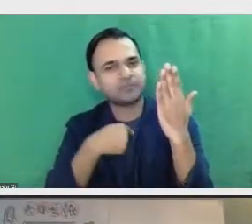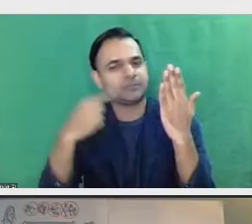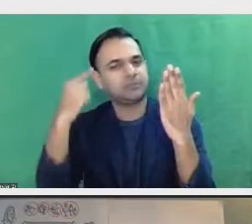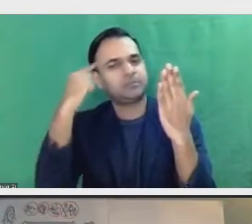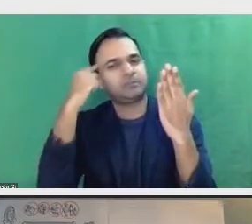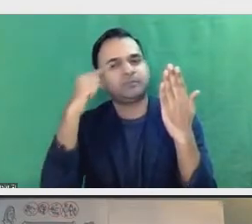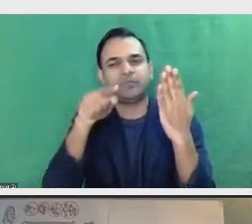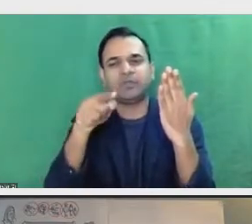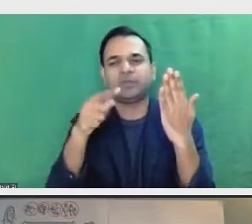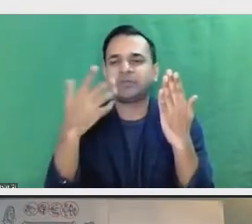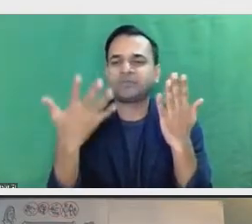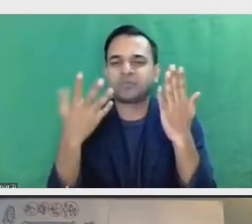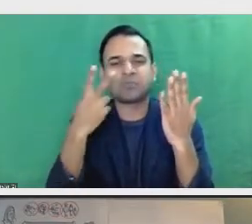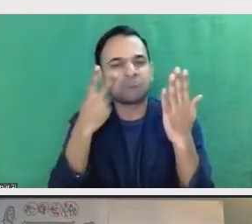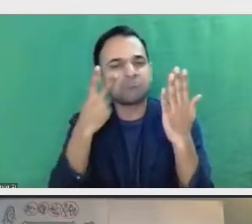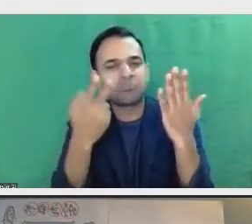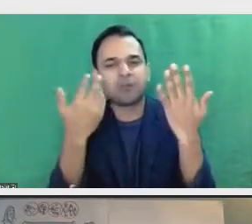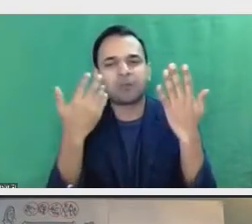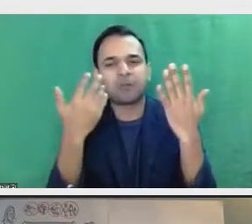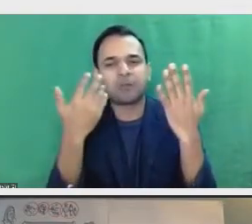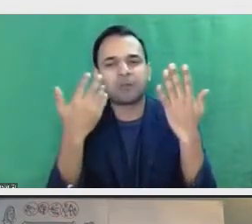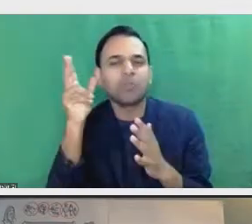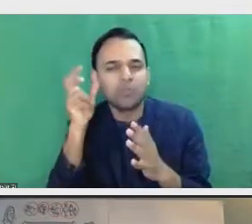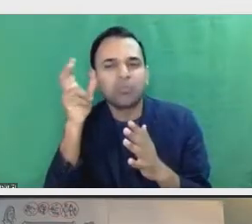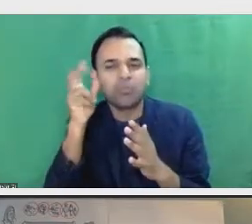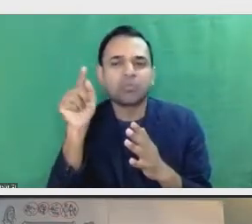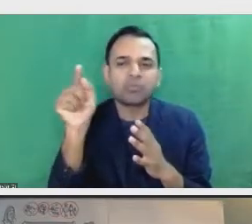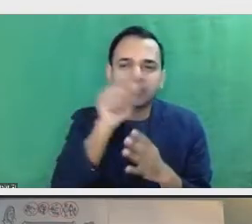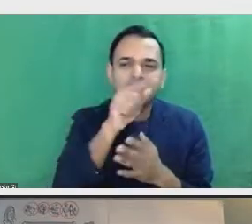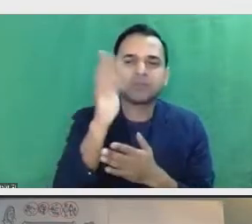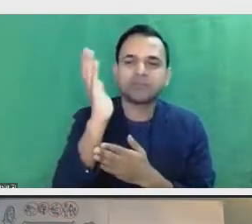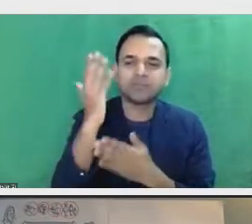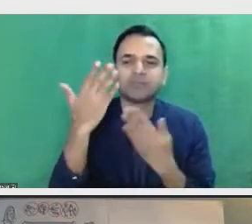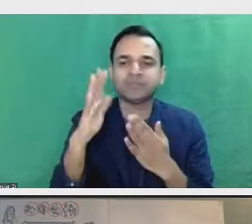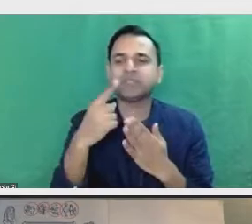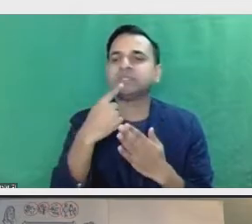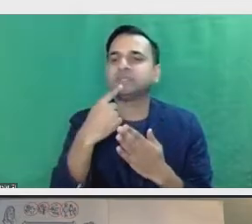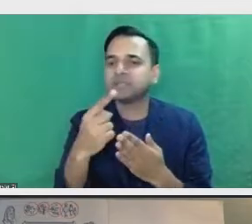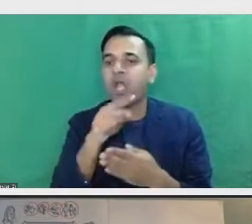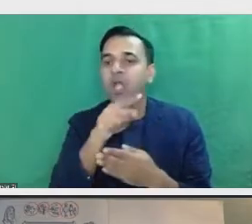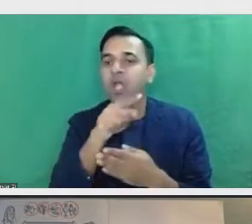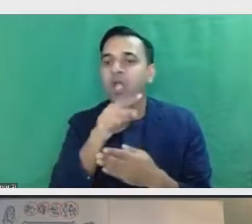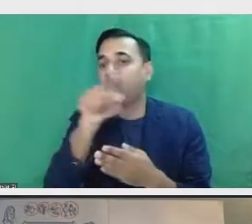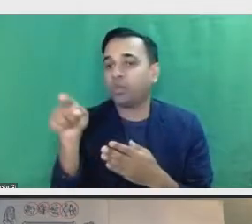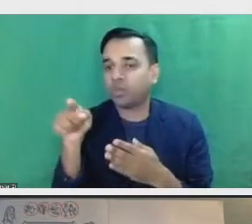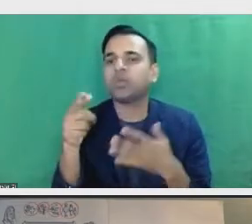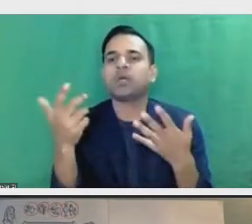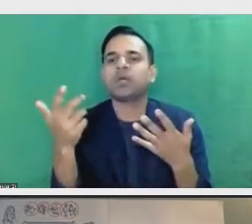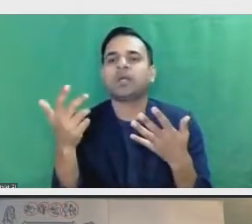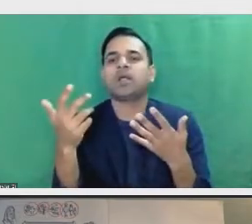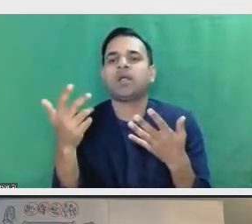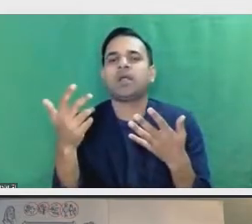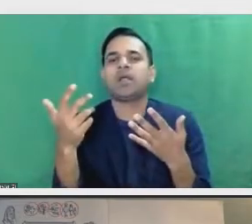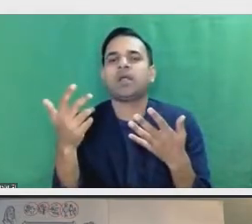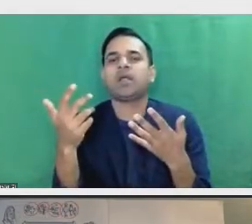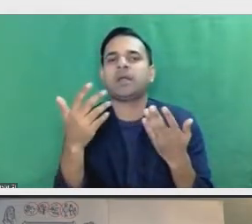about EPSI. It's not that there isn't examples or ways where women are